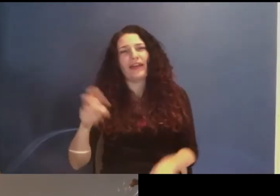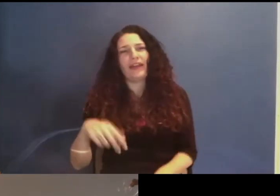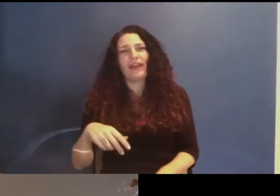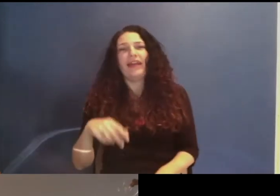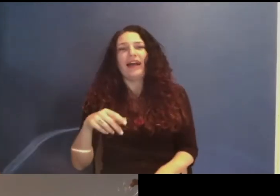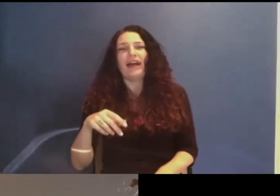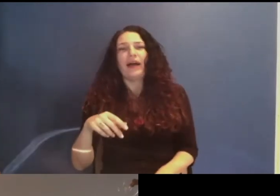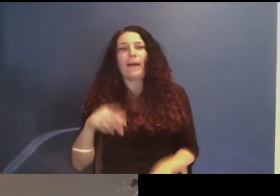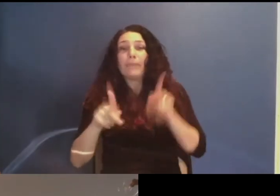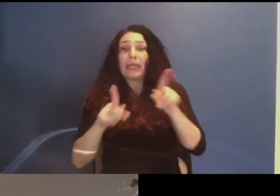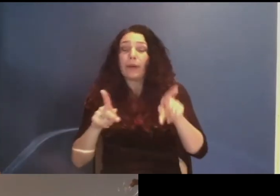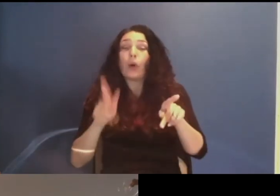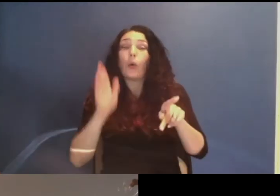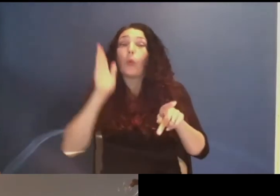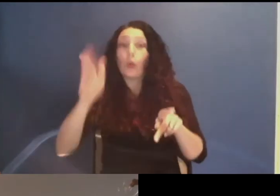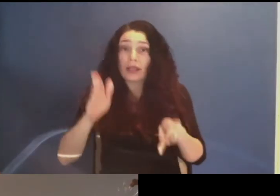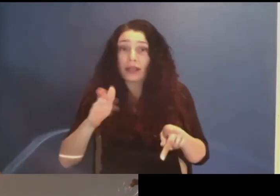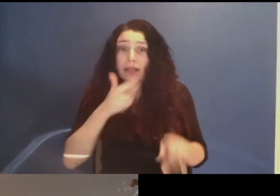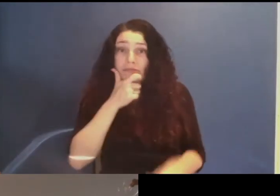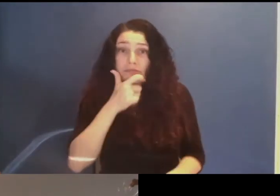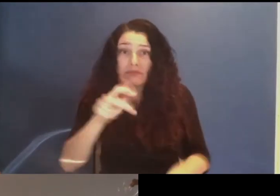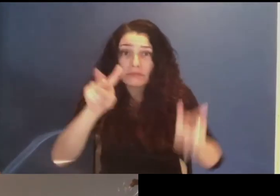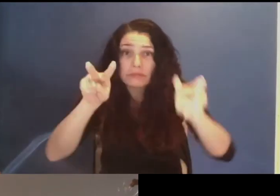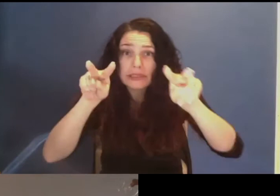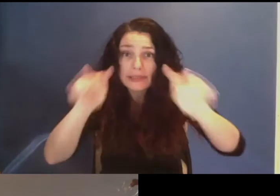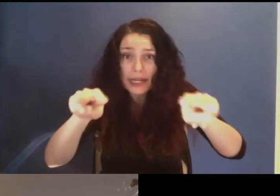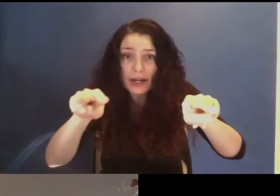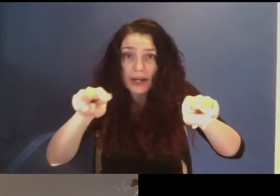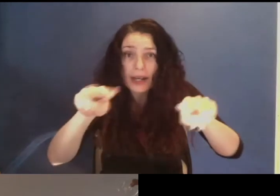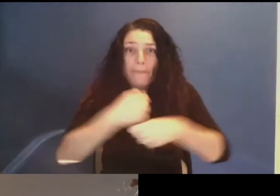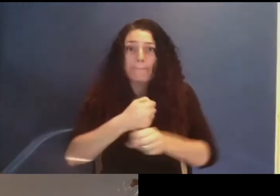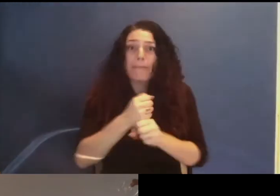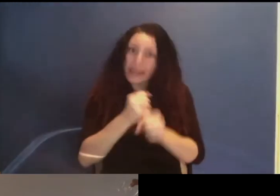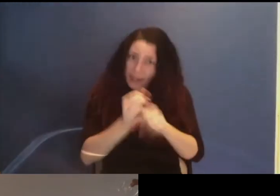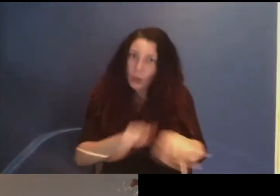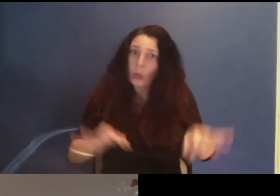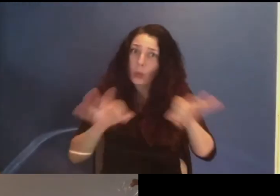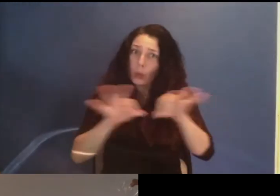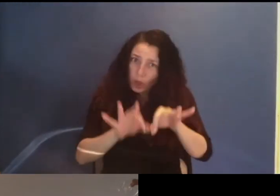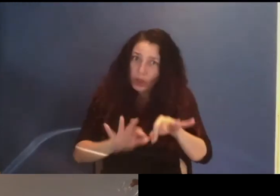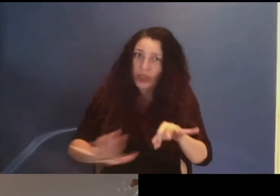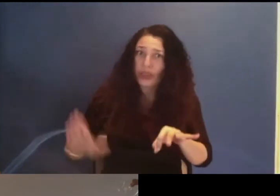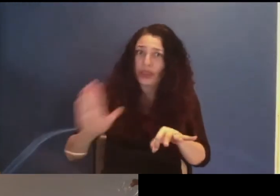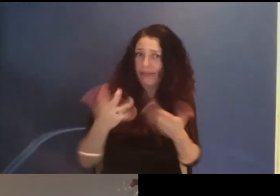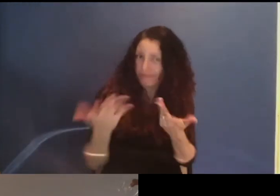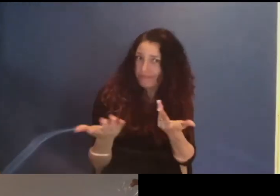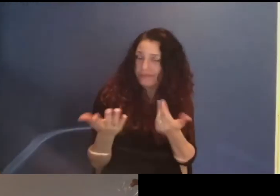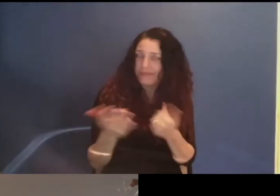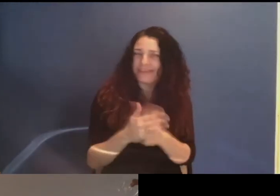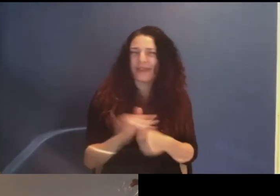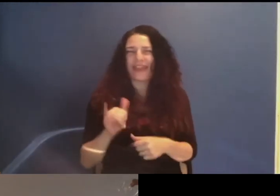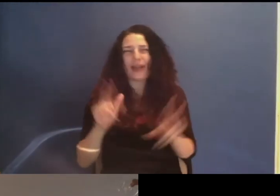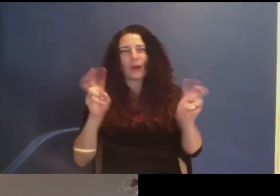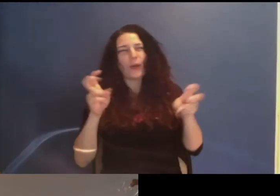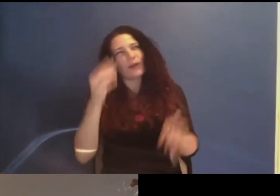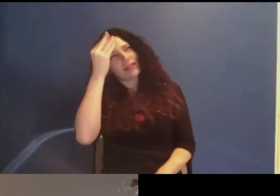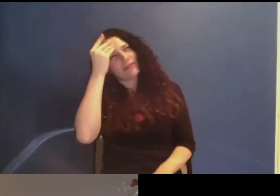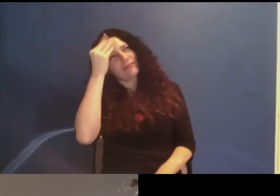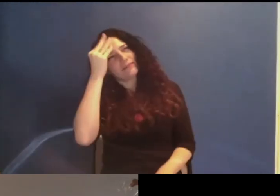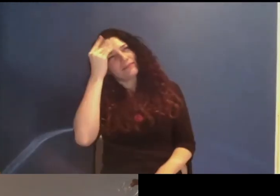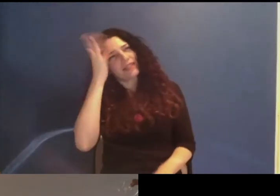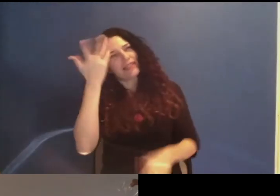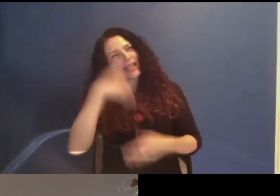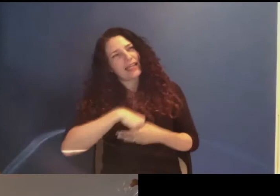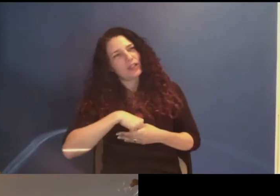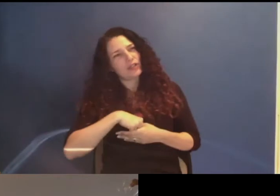it worth their while. And it's like, it's a quote I use so much. And it's like, is that internalized ableism or is it just me